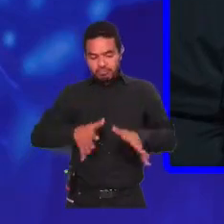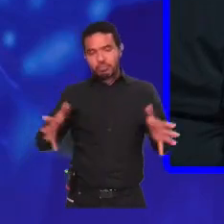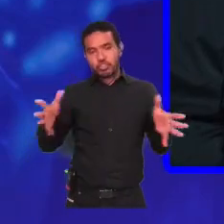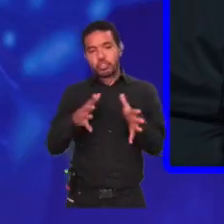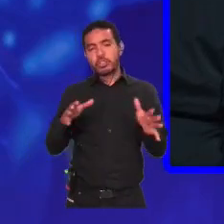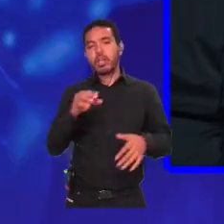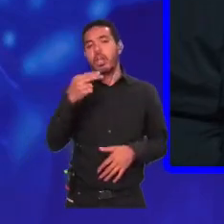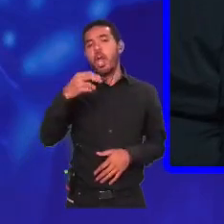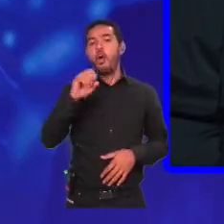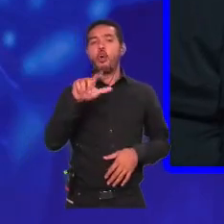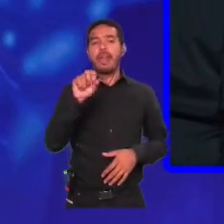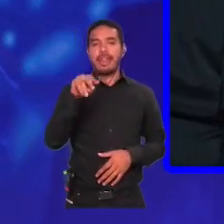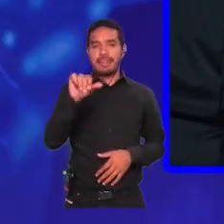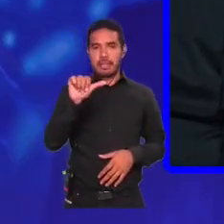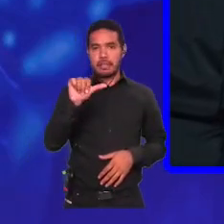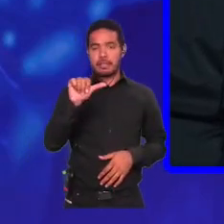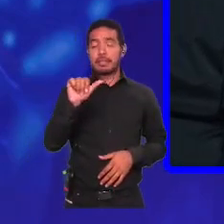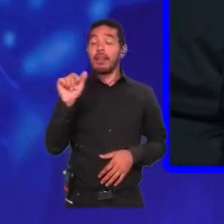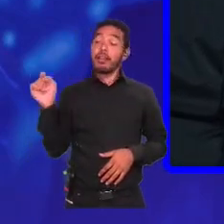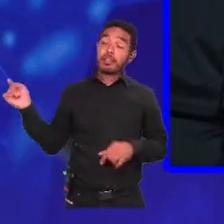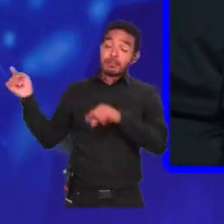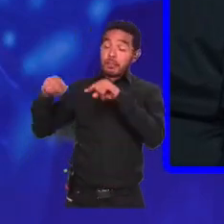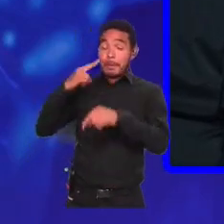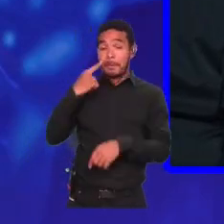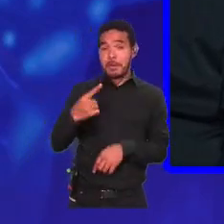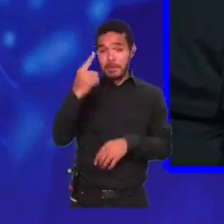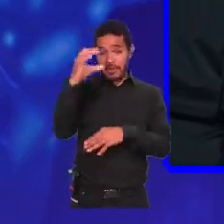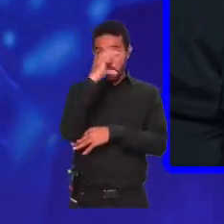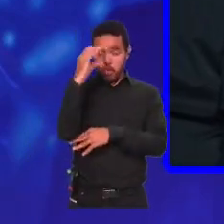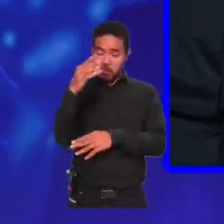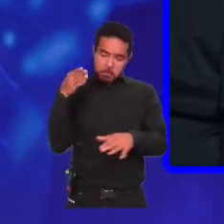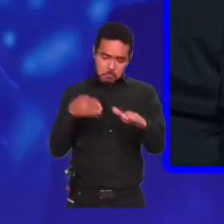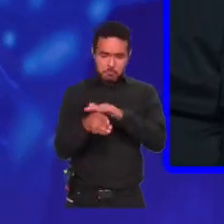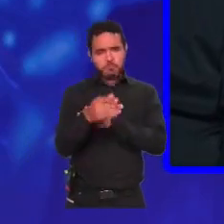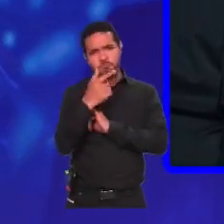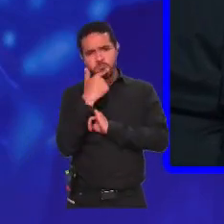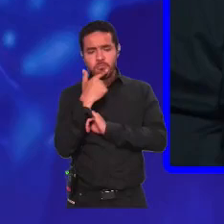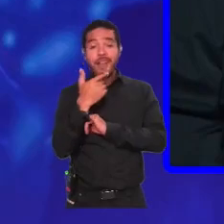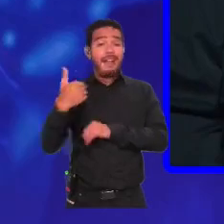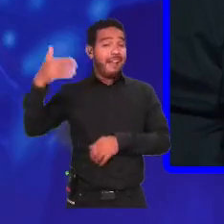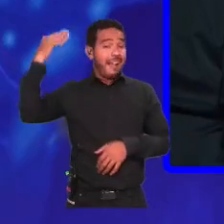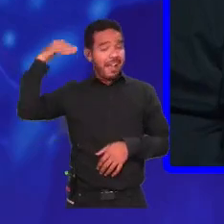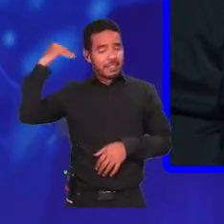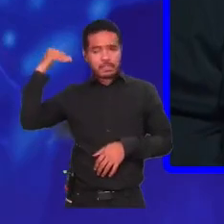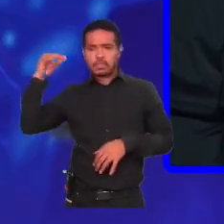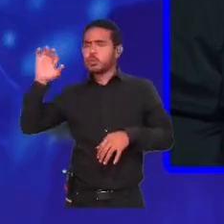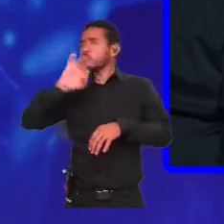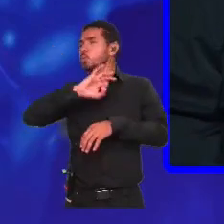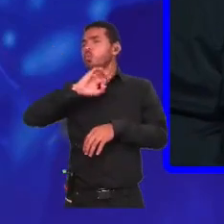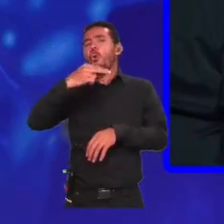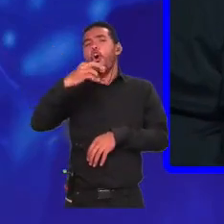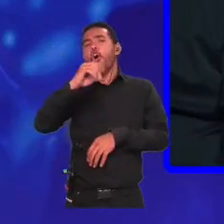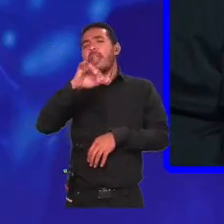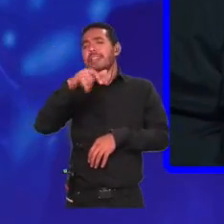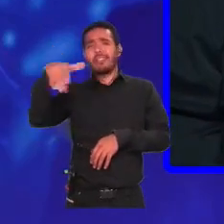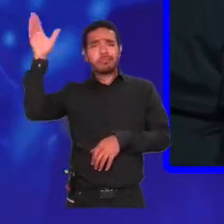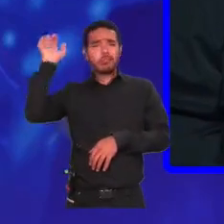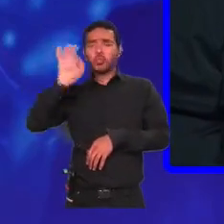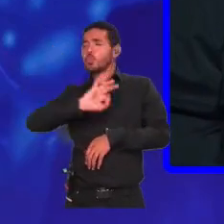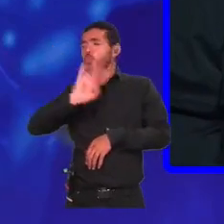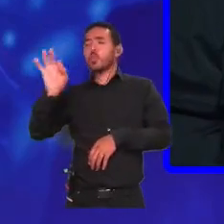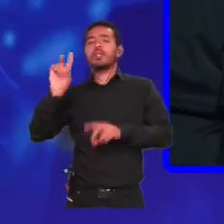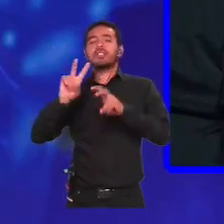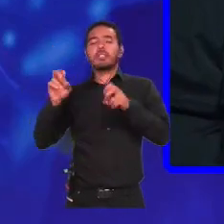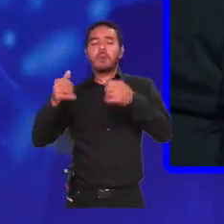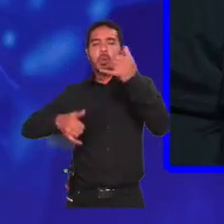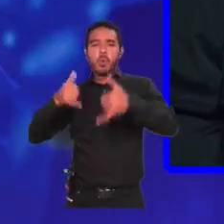way I got into the industry myself, at that time in the Netherlands, there was no game industry. So the biggest thing that I've seen,